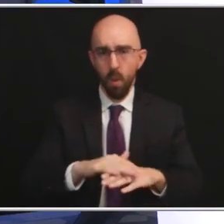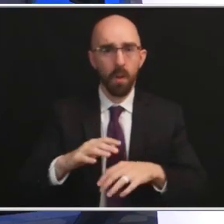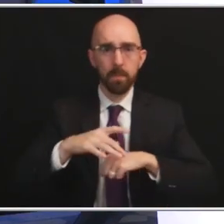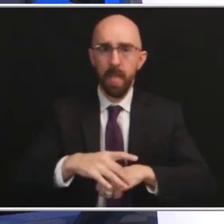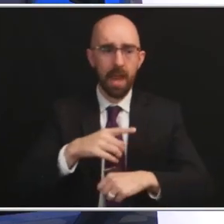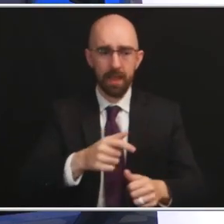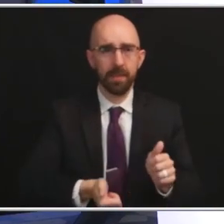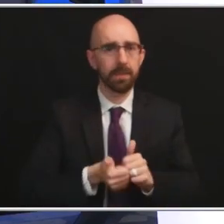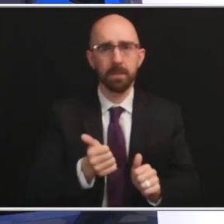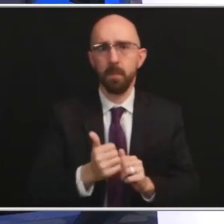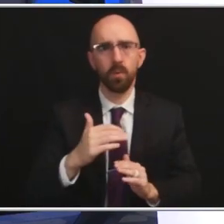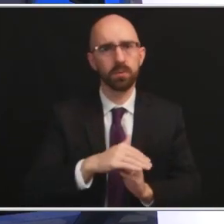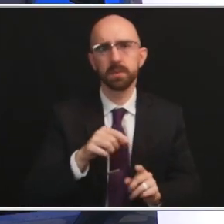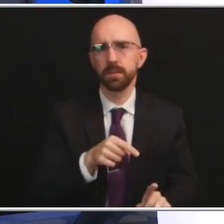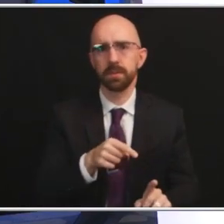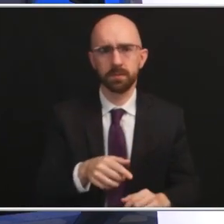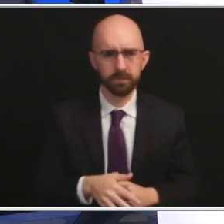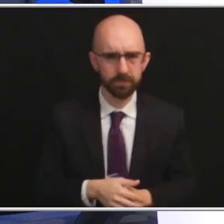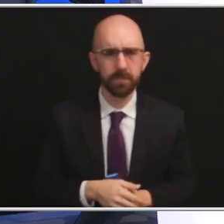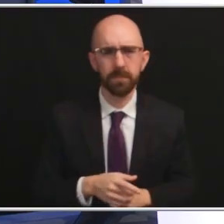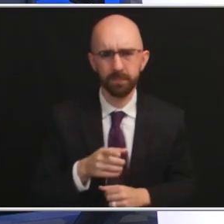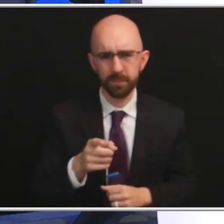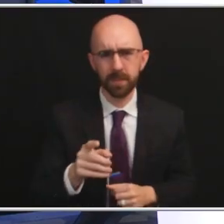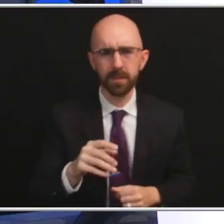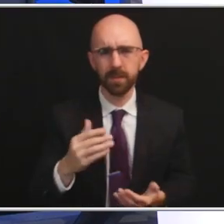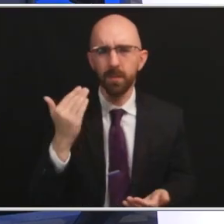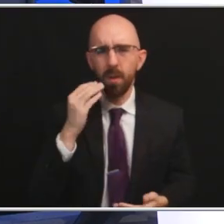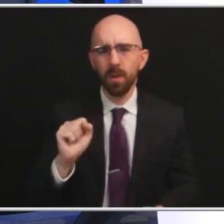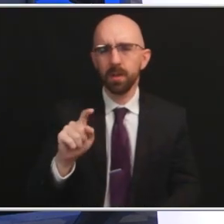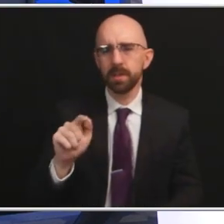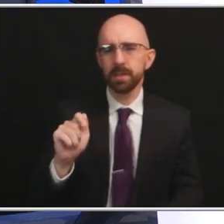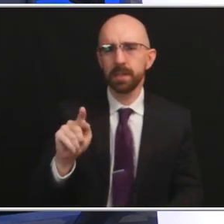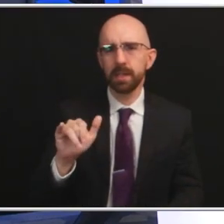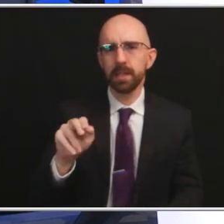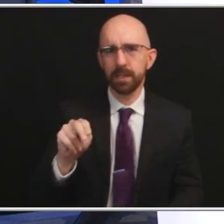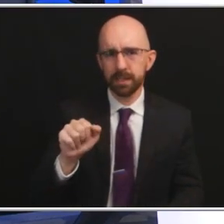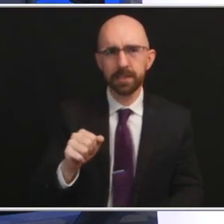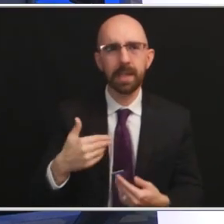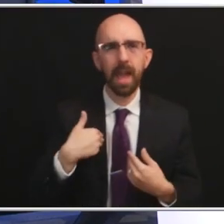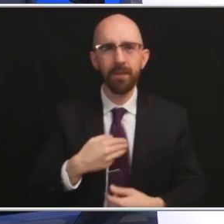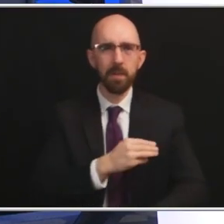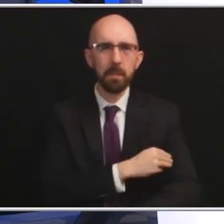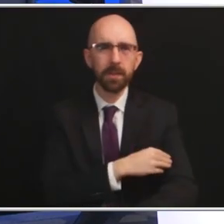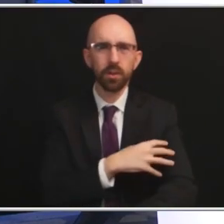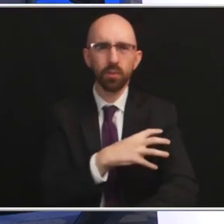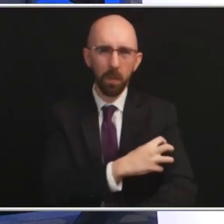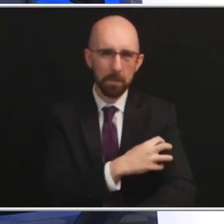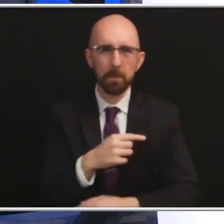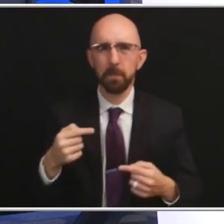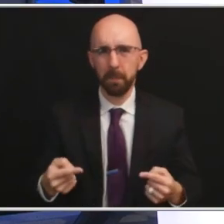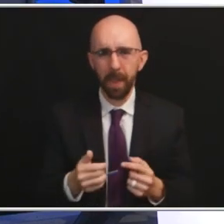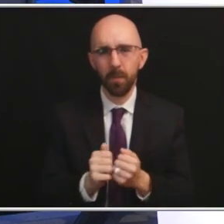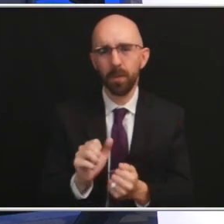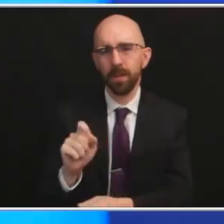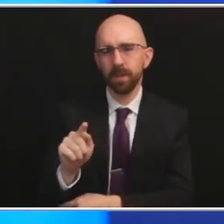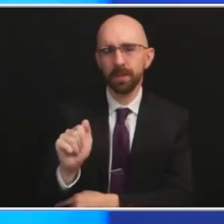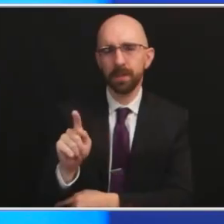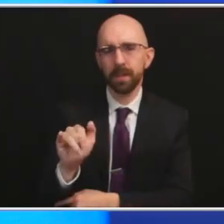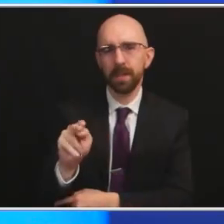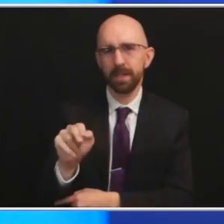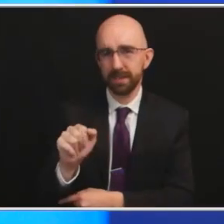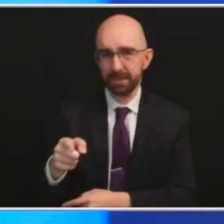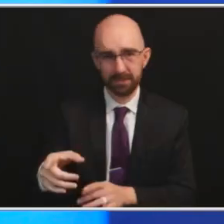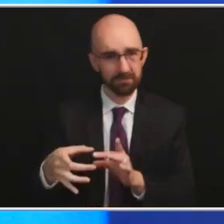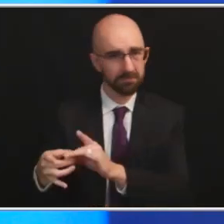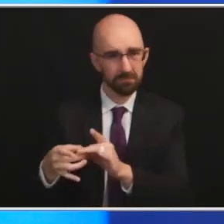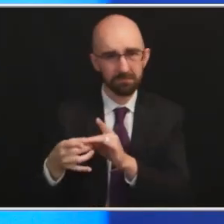with other medications? Like when you think about statins, sometimes people get myalgia, muscle cramping and pain with statins. Anything like that? I don't think there's a correlation